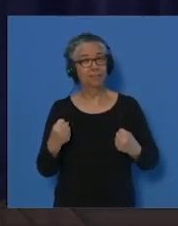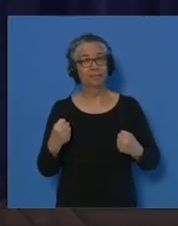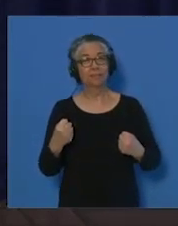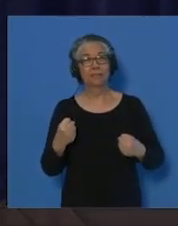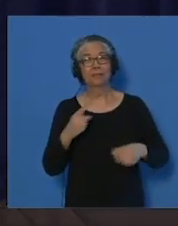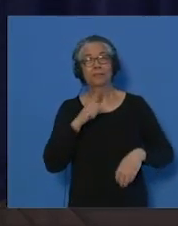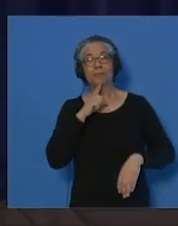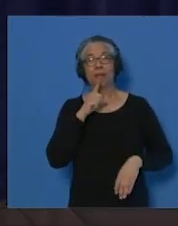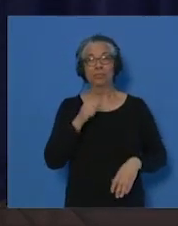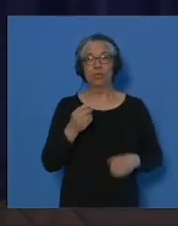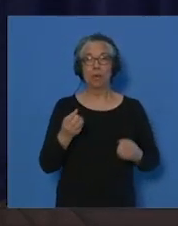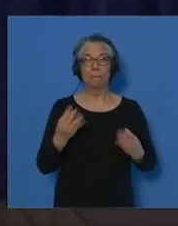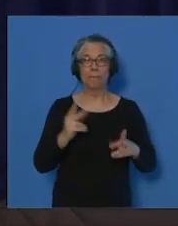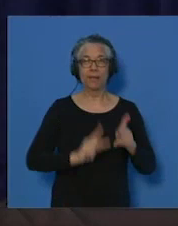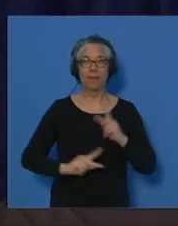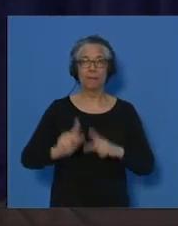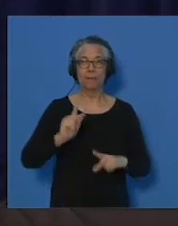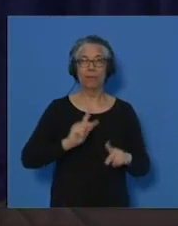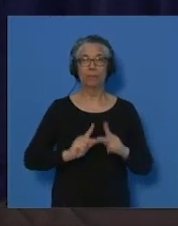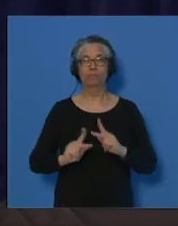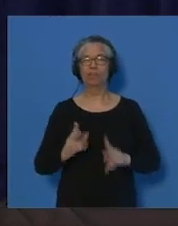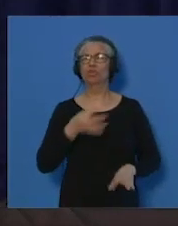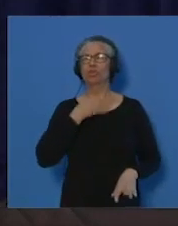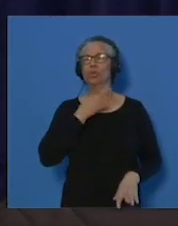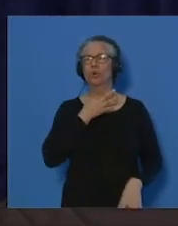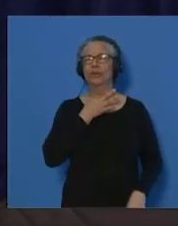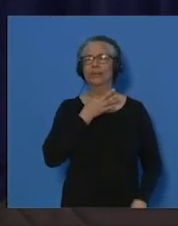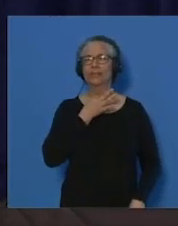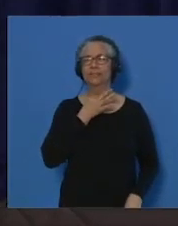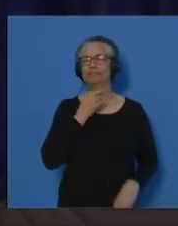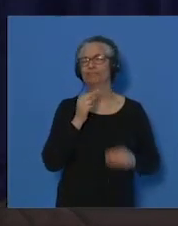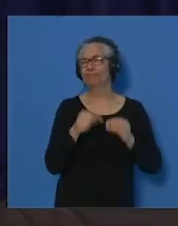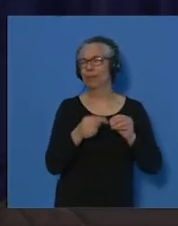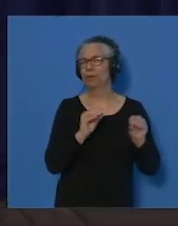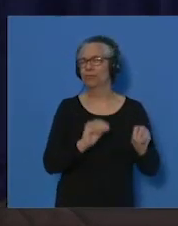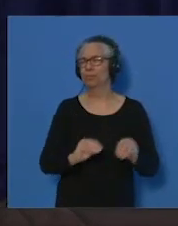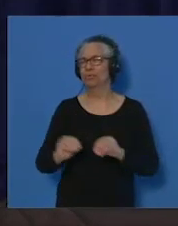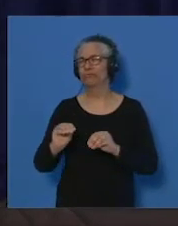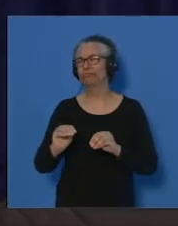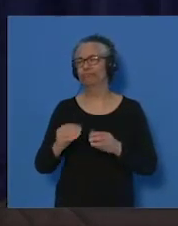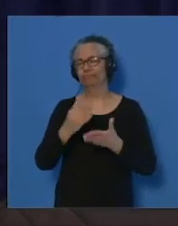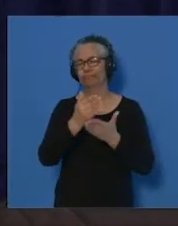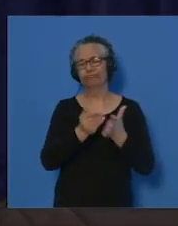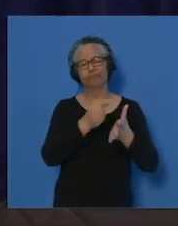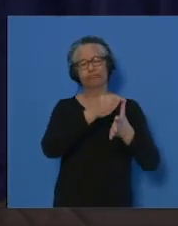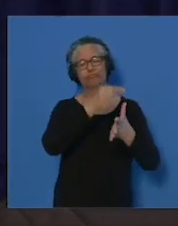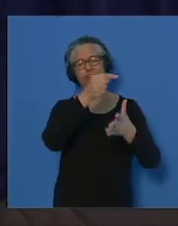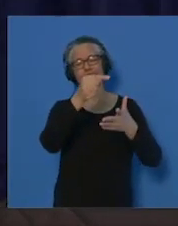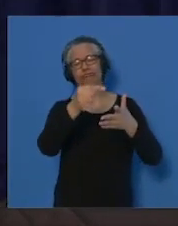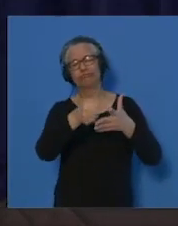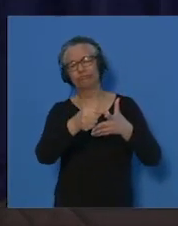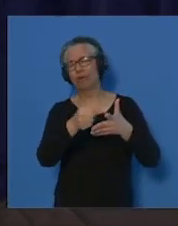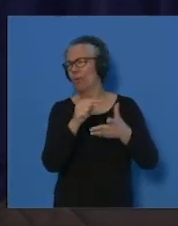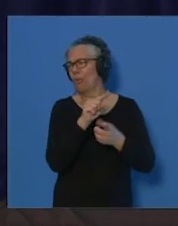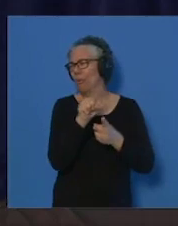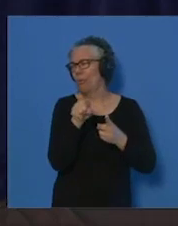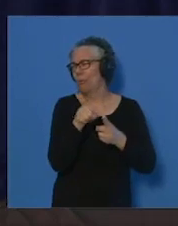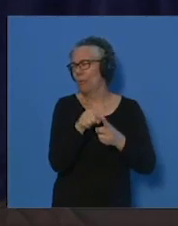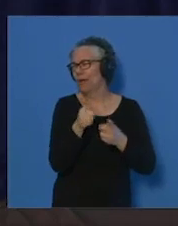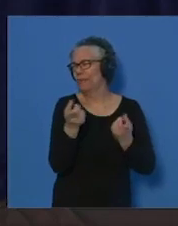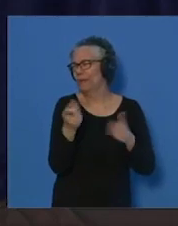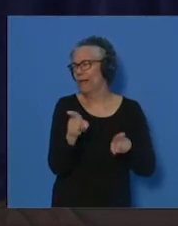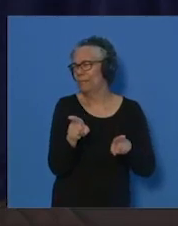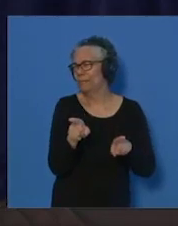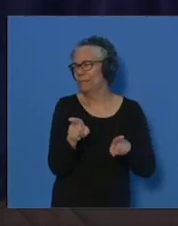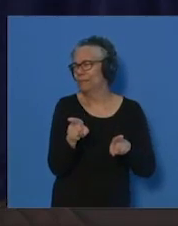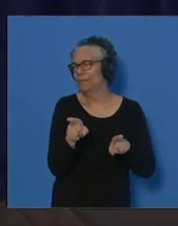I'm sure that many persons are curious of the move to phase 2 and when that might happen. At